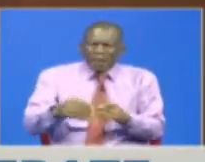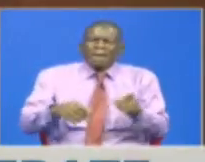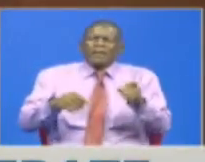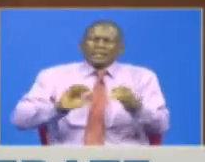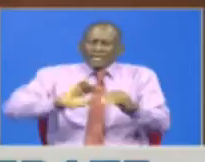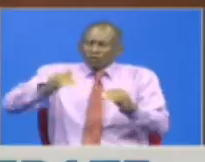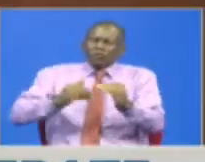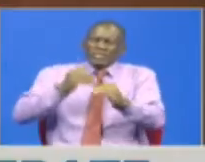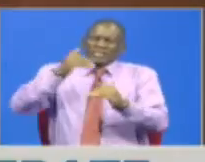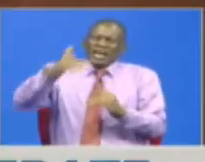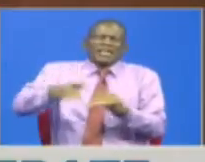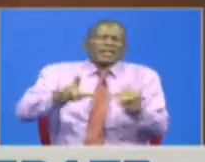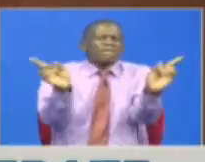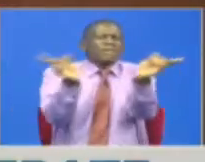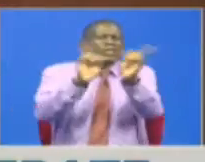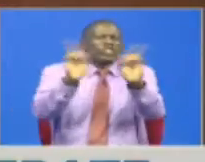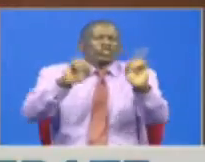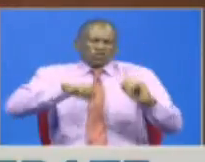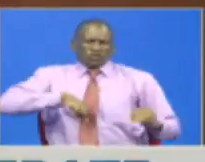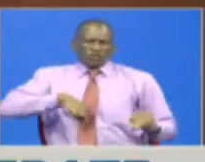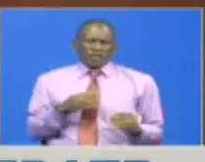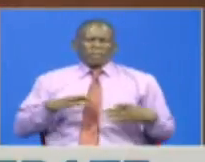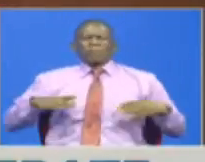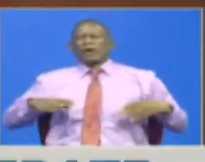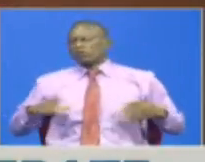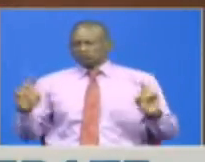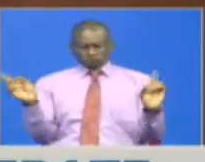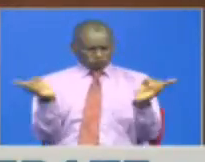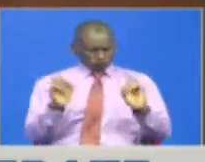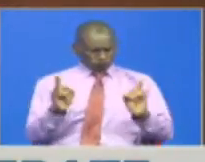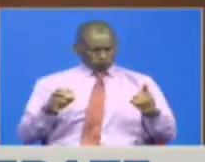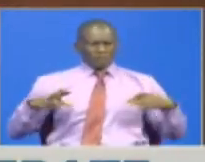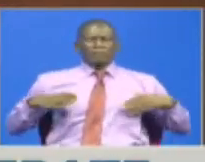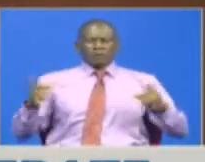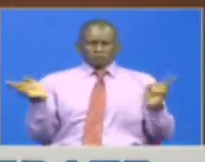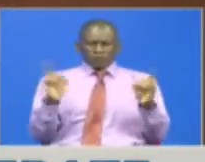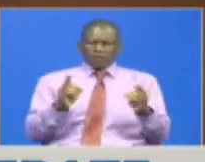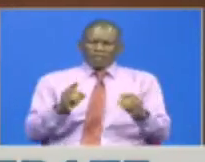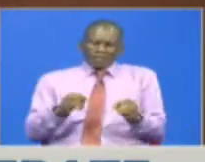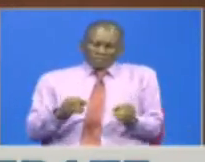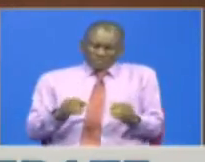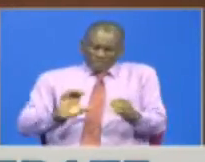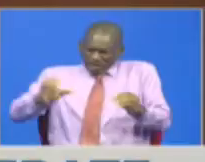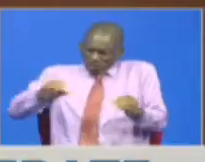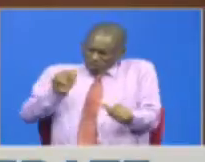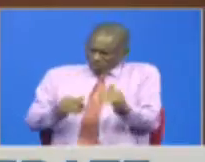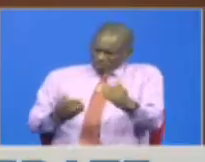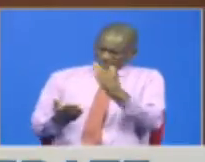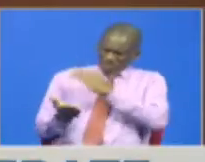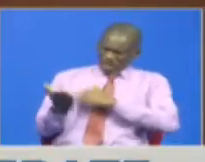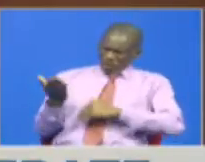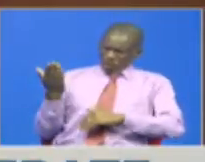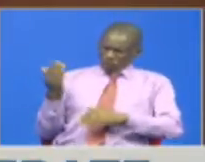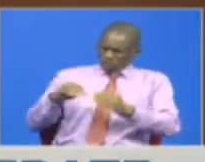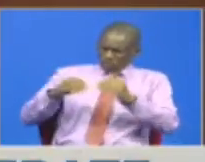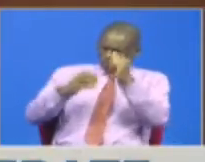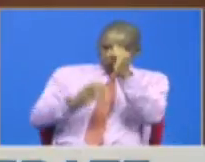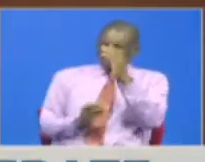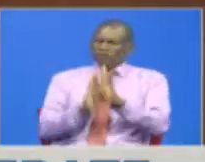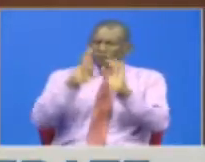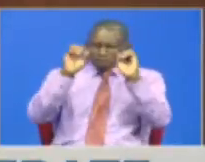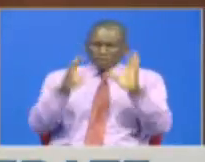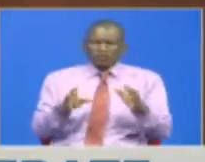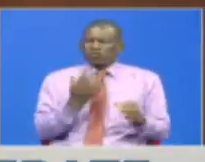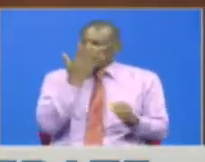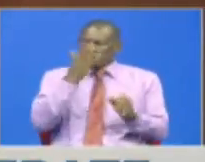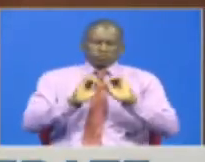feel proud or should not be proud. The foot that is behind should not feel ashamed,